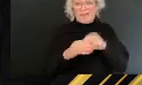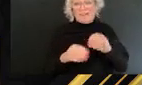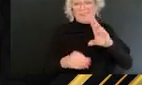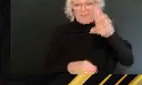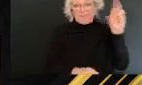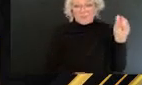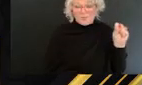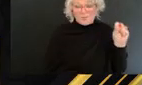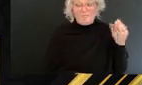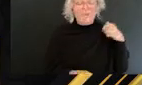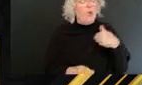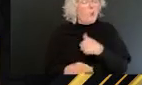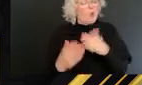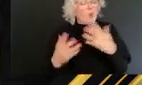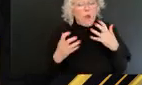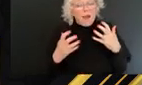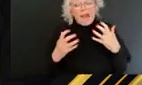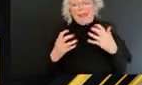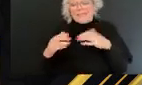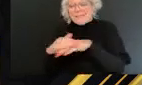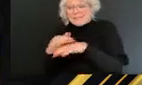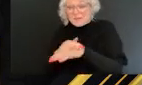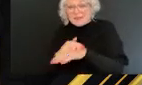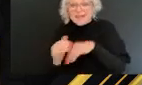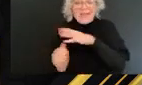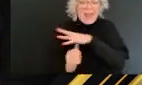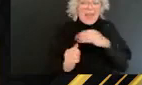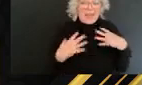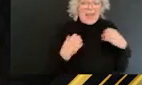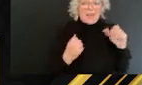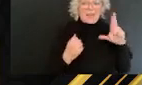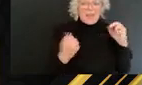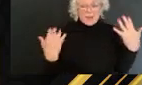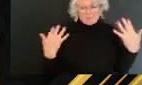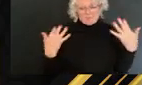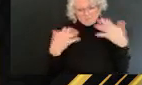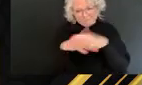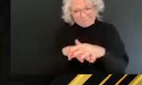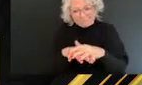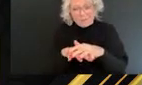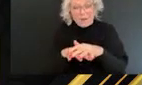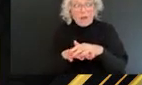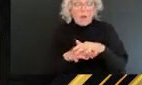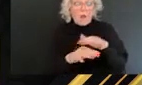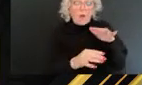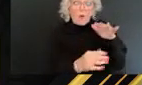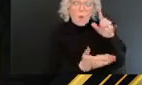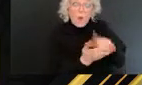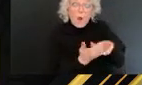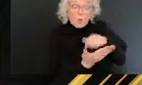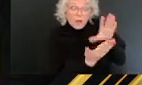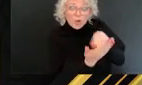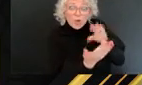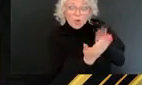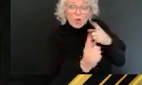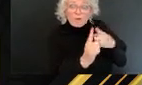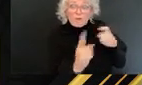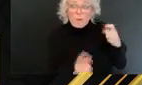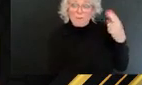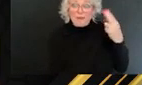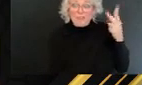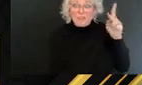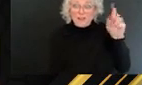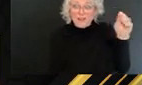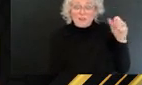on merging accessibility in healthcare. And the knowledge that we are gaining from Helen Keller